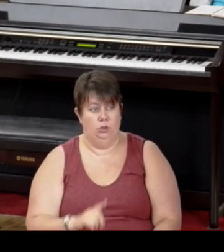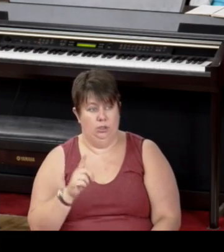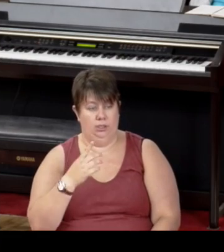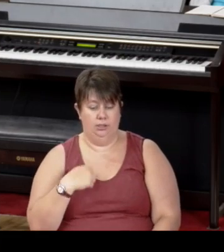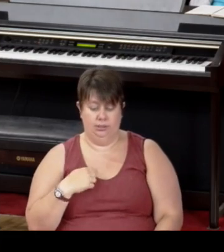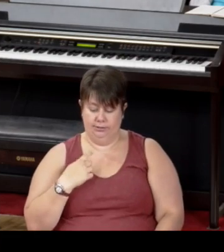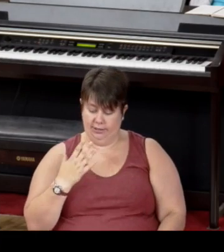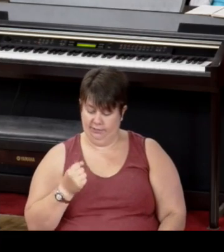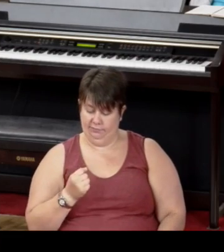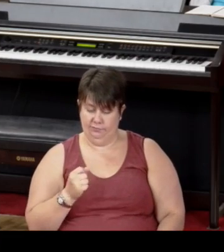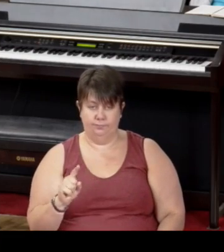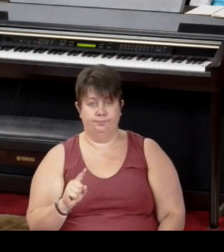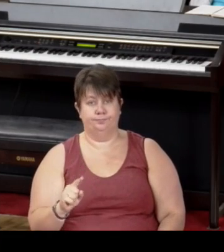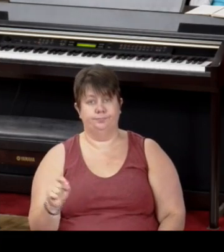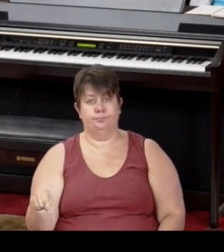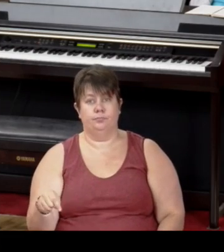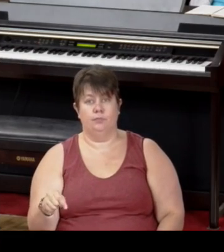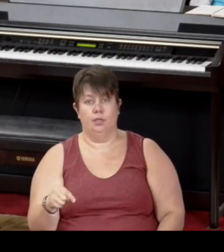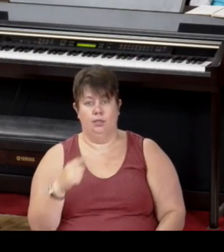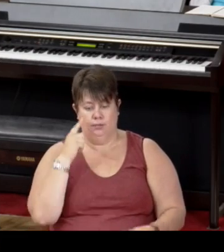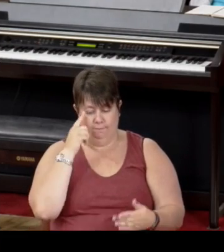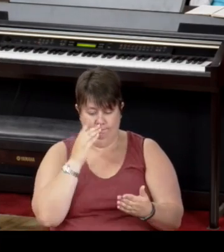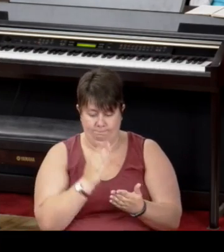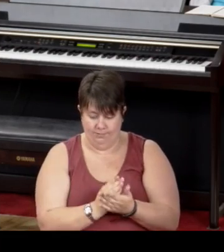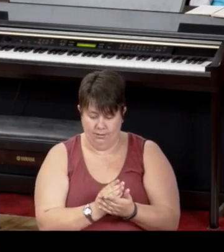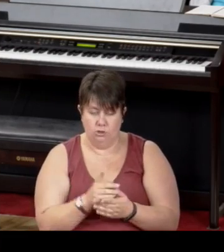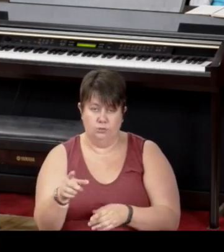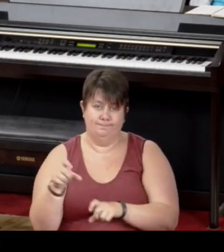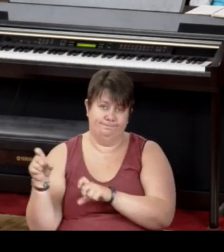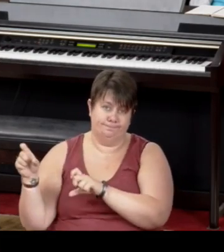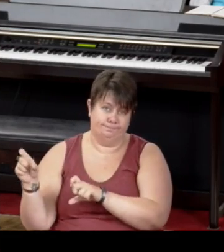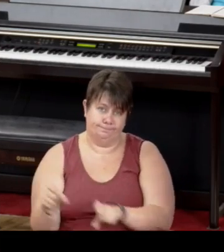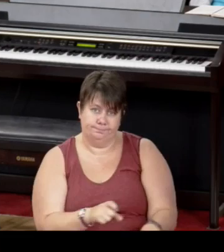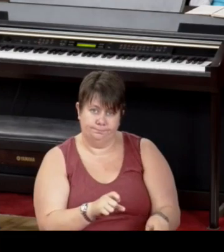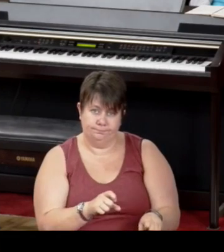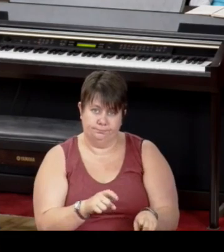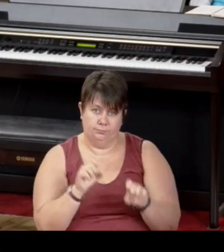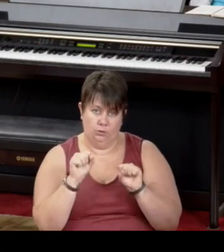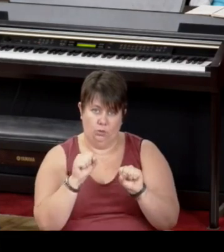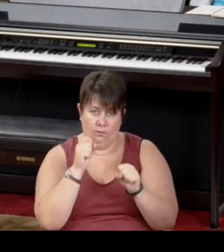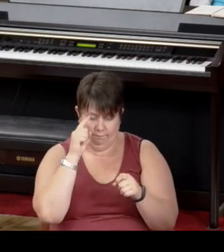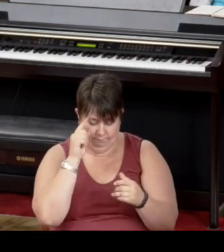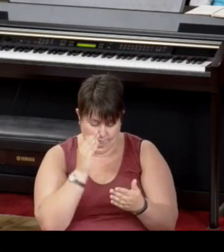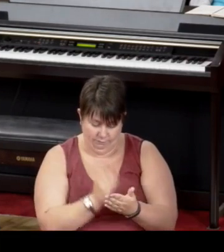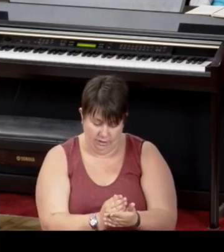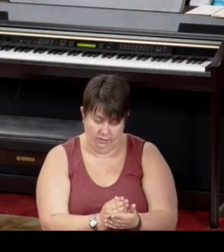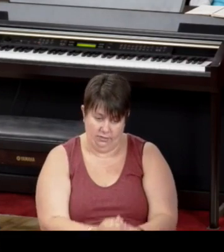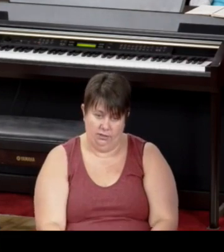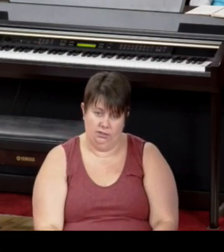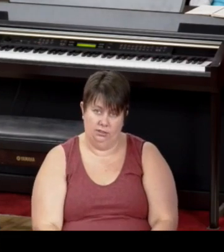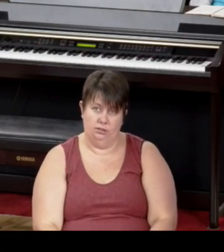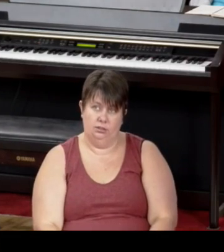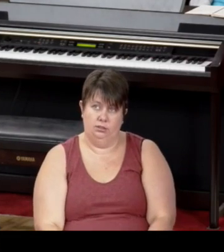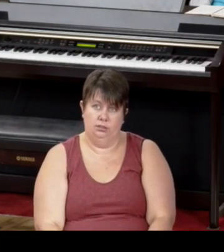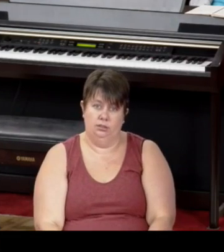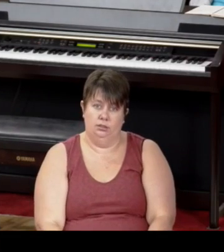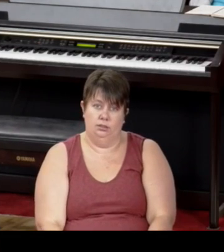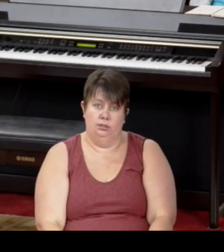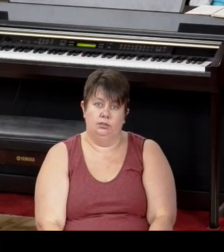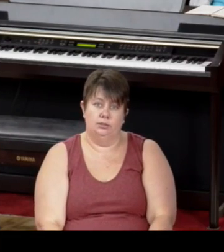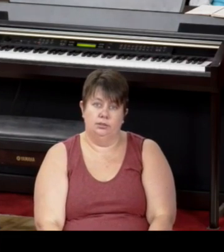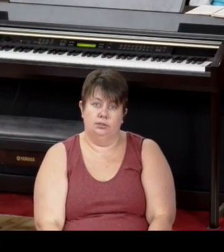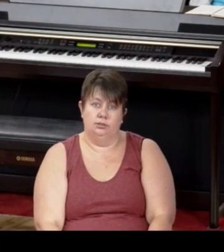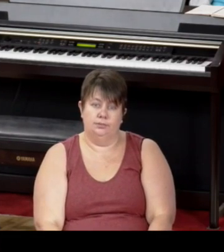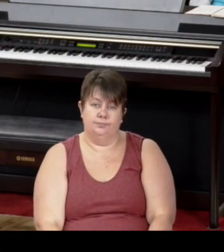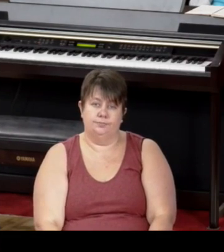in Jesus Christ. He's saying, hold on to that. Hold fast to it as the pressures come around you. Hold to